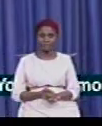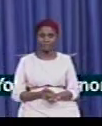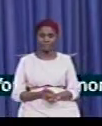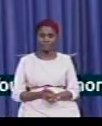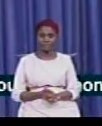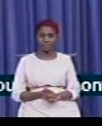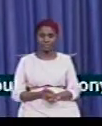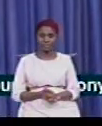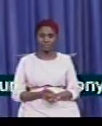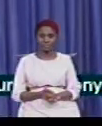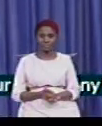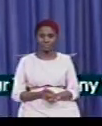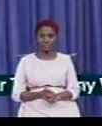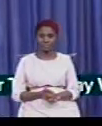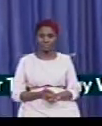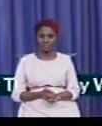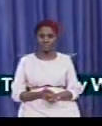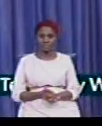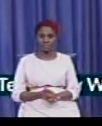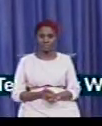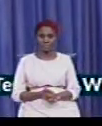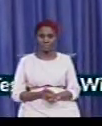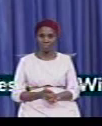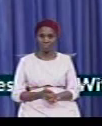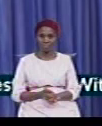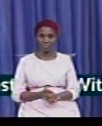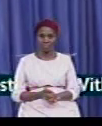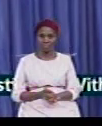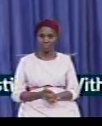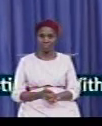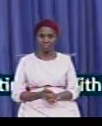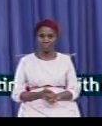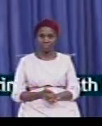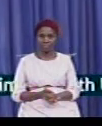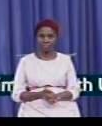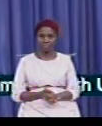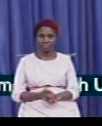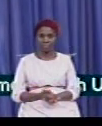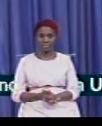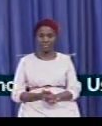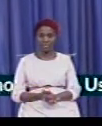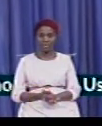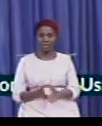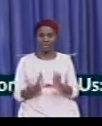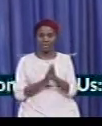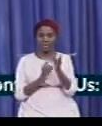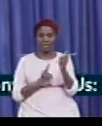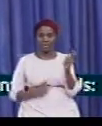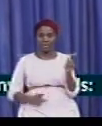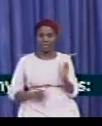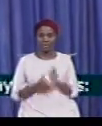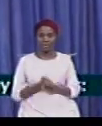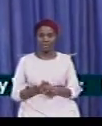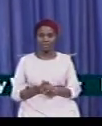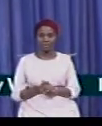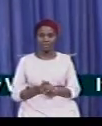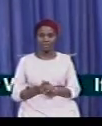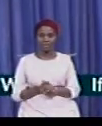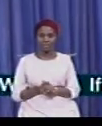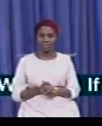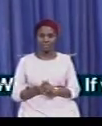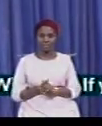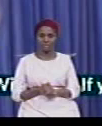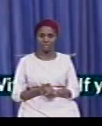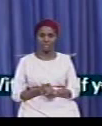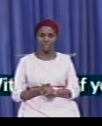Okay, so this is Grace Edu from Weja. Please speak. Praise the Lord. Me de radia sinya